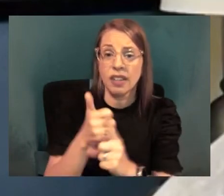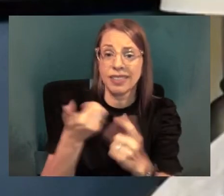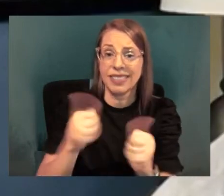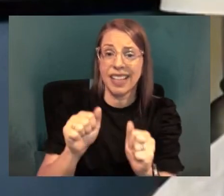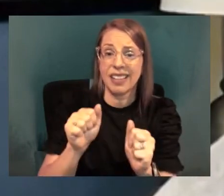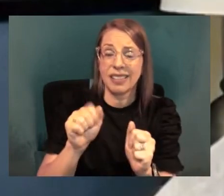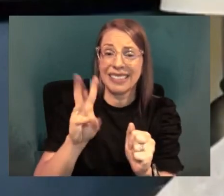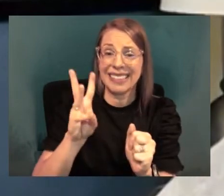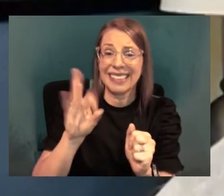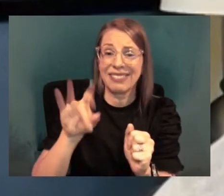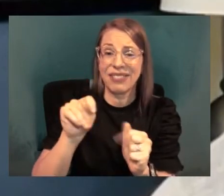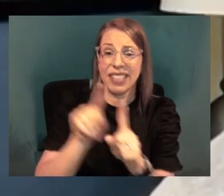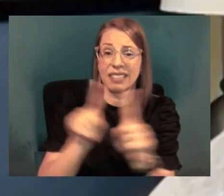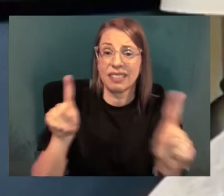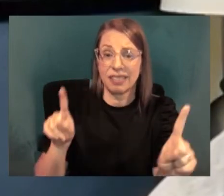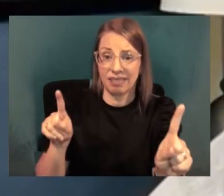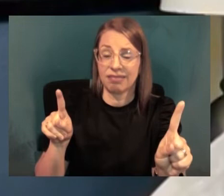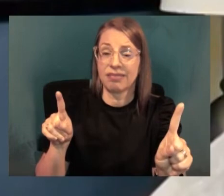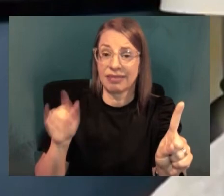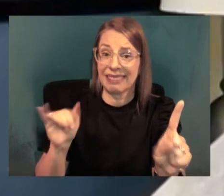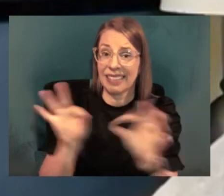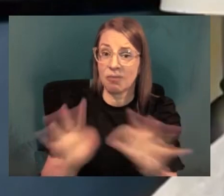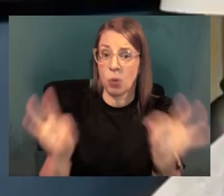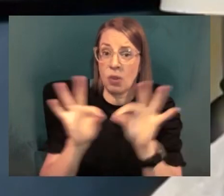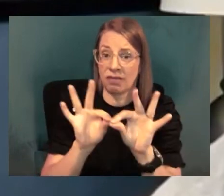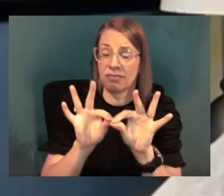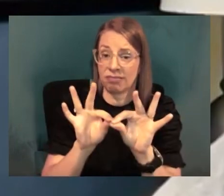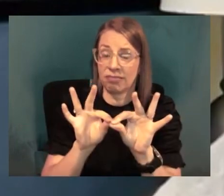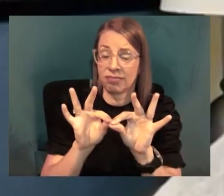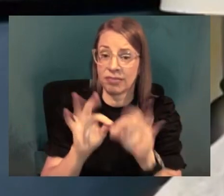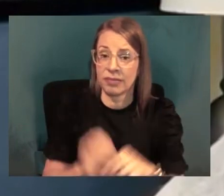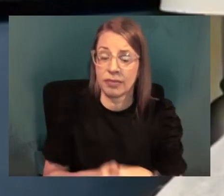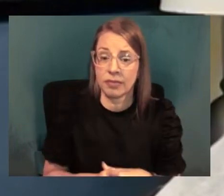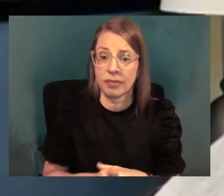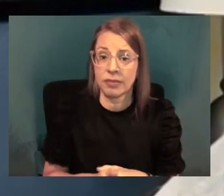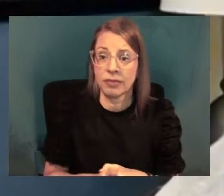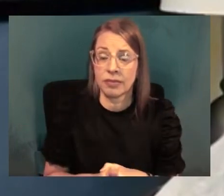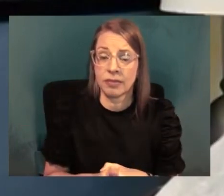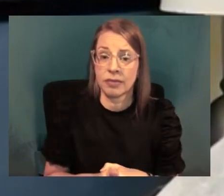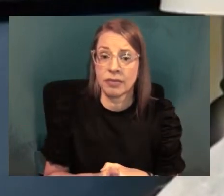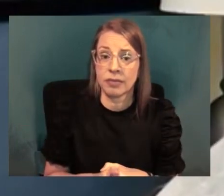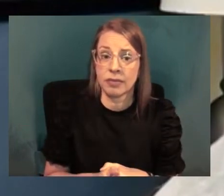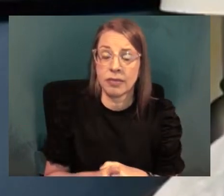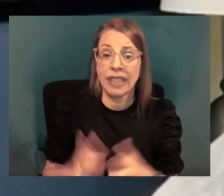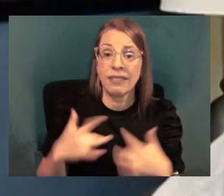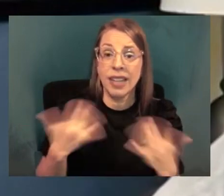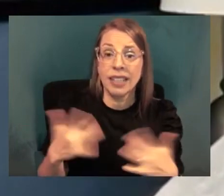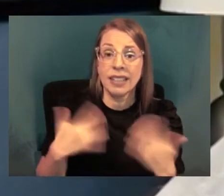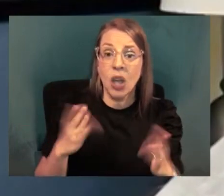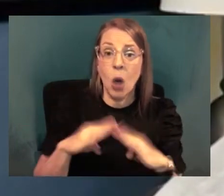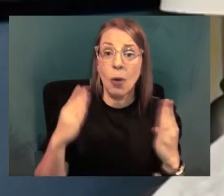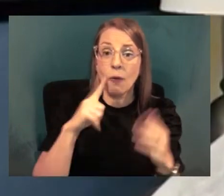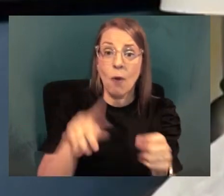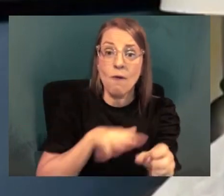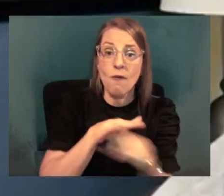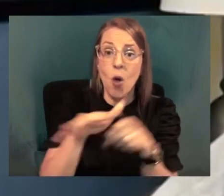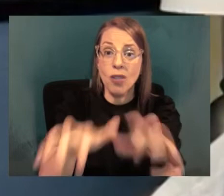or more, that's important. As these events open up for full seating, whether